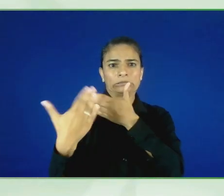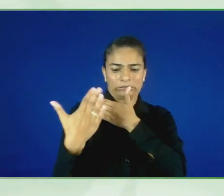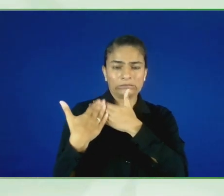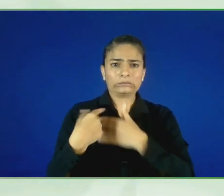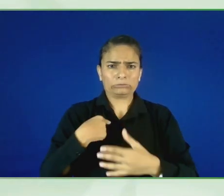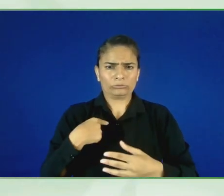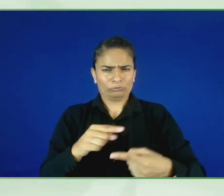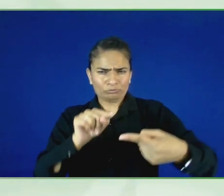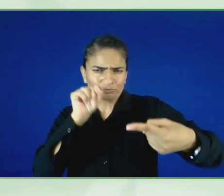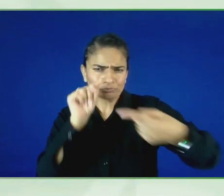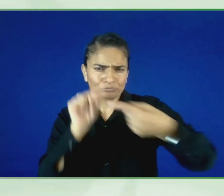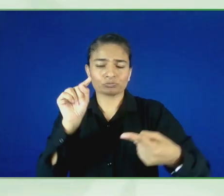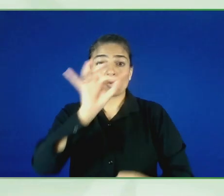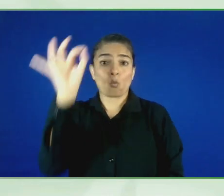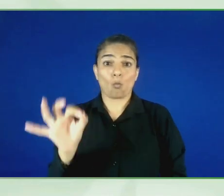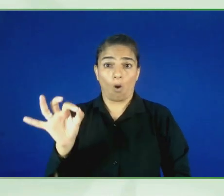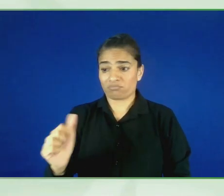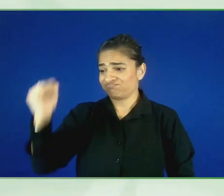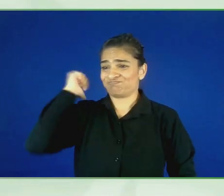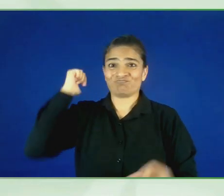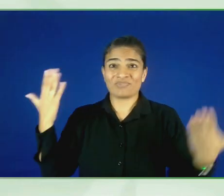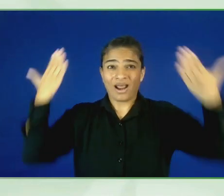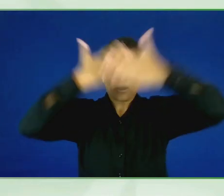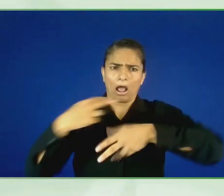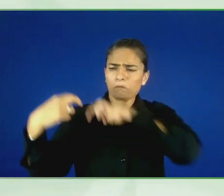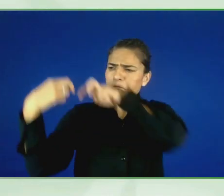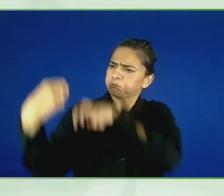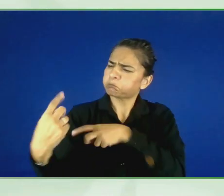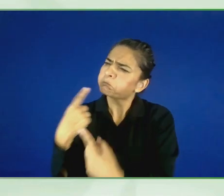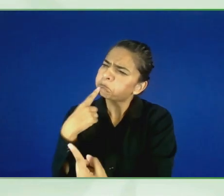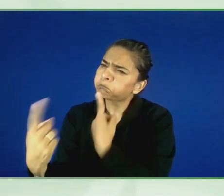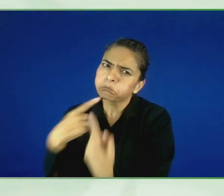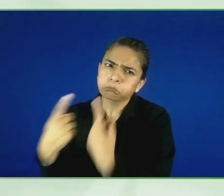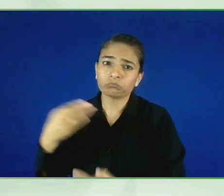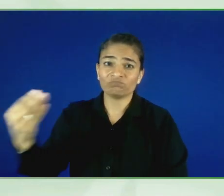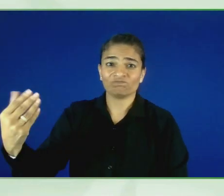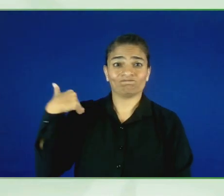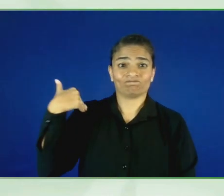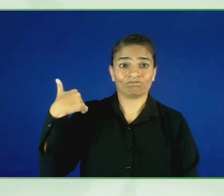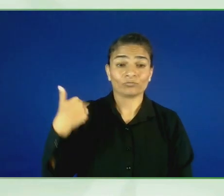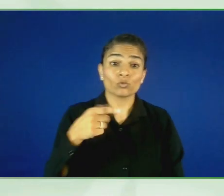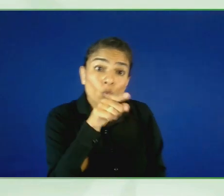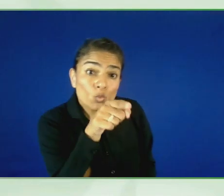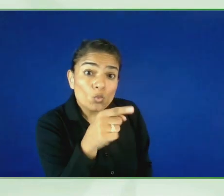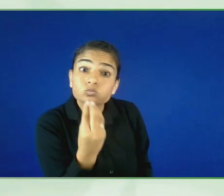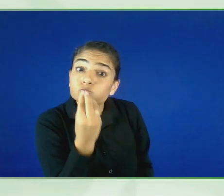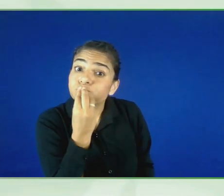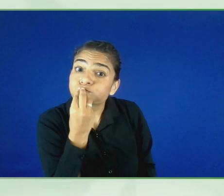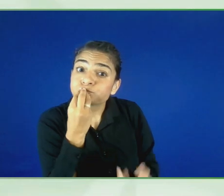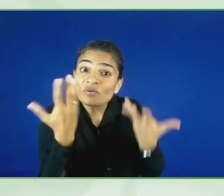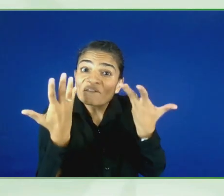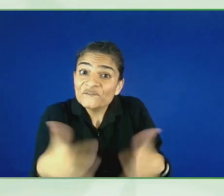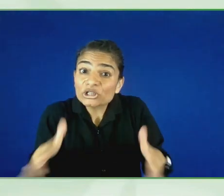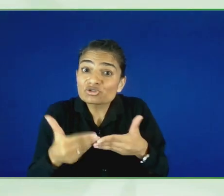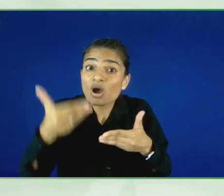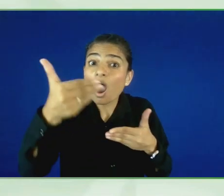go for lunch after this session, because he's got a really exciting conversation afterwards, and he would really